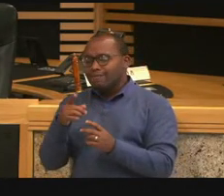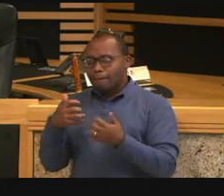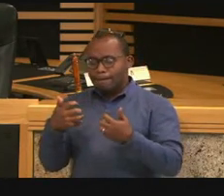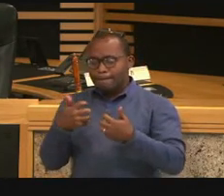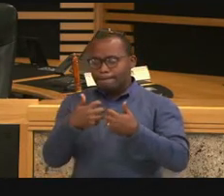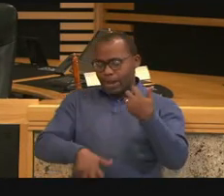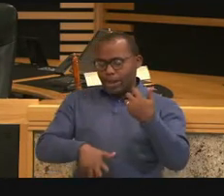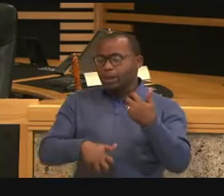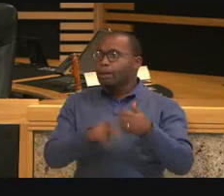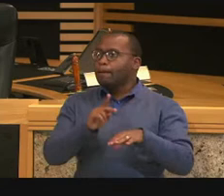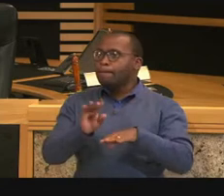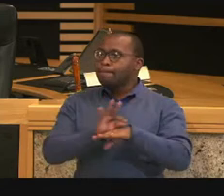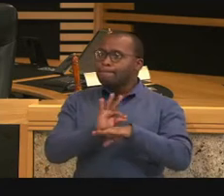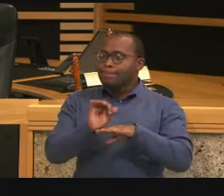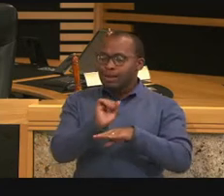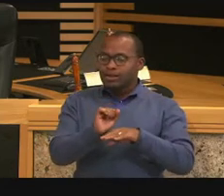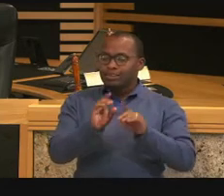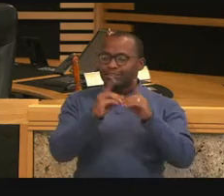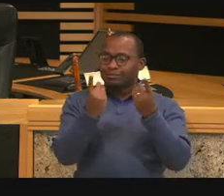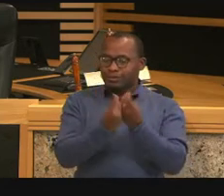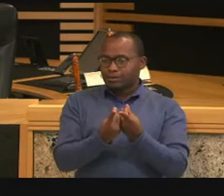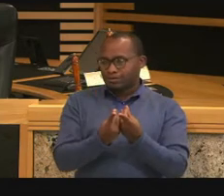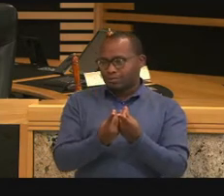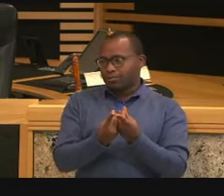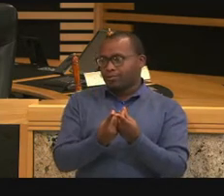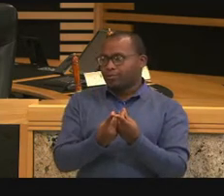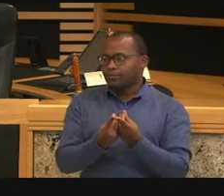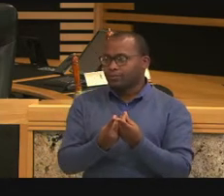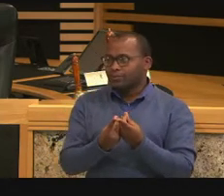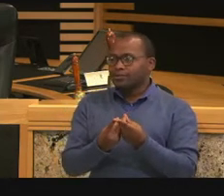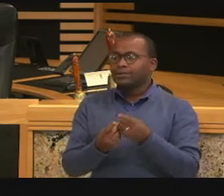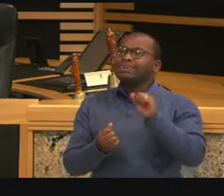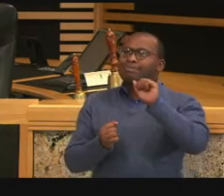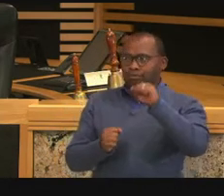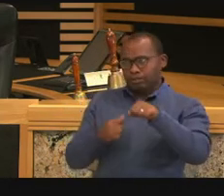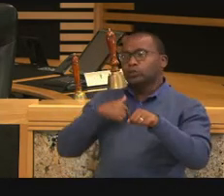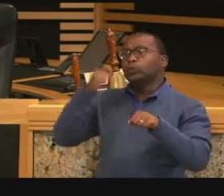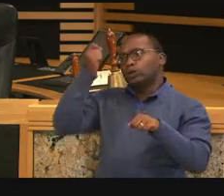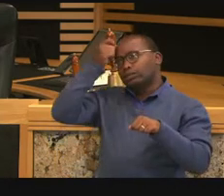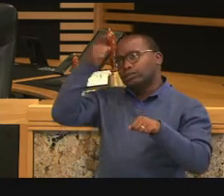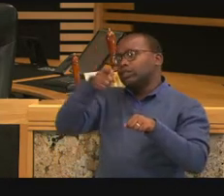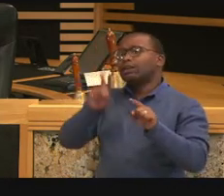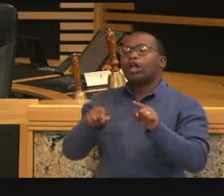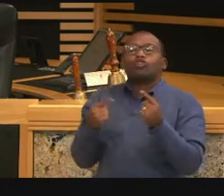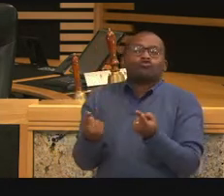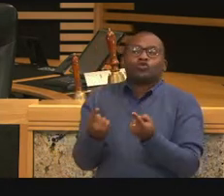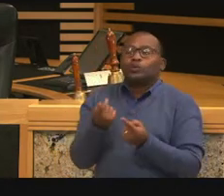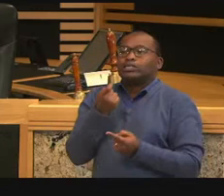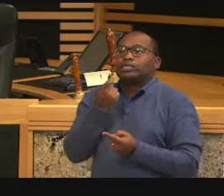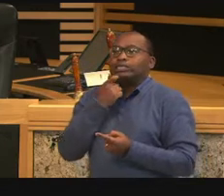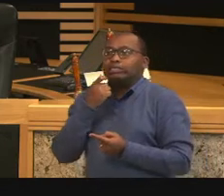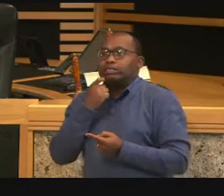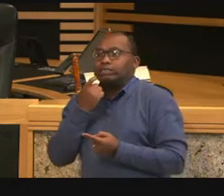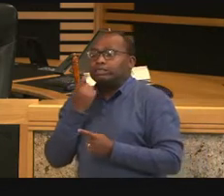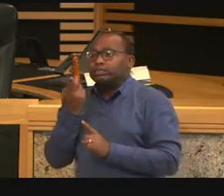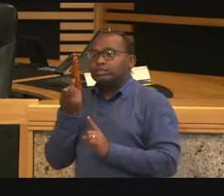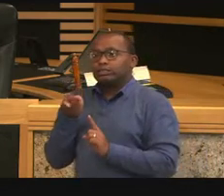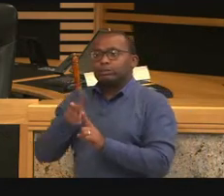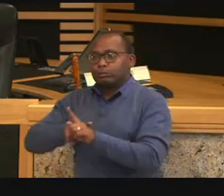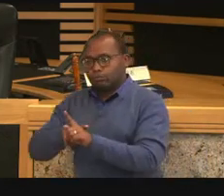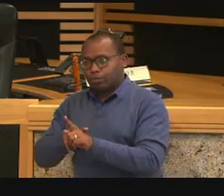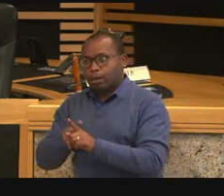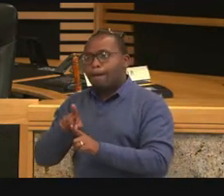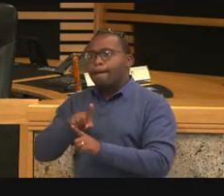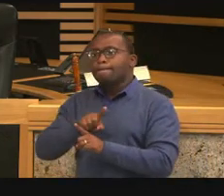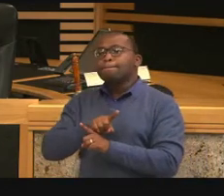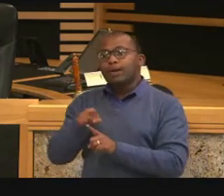year, those matters may not be implemented soon. But however, they are supposed to be forming part